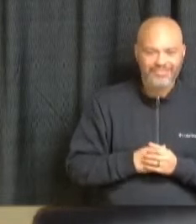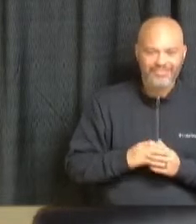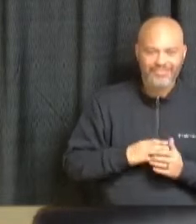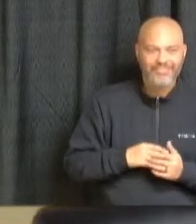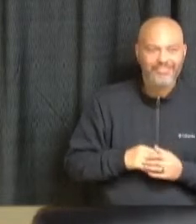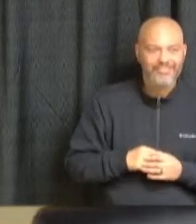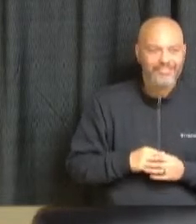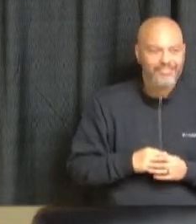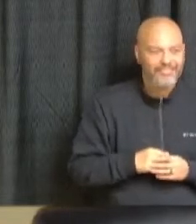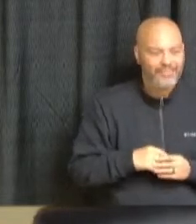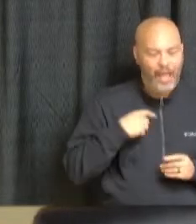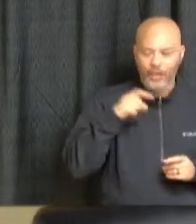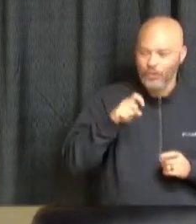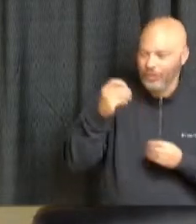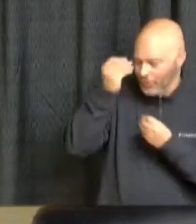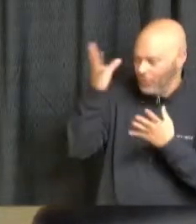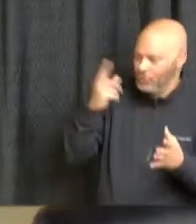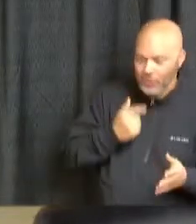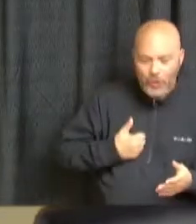Sorry, I should have told y'all.